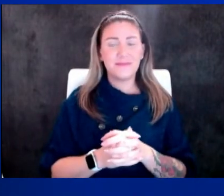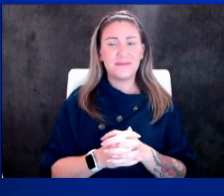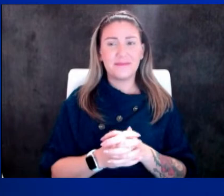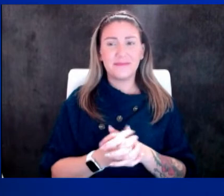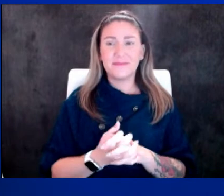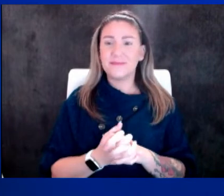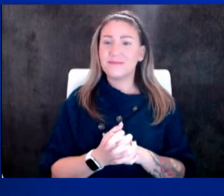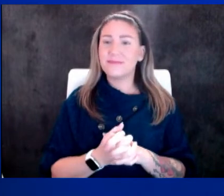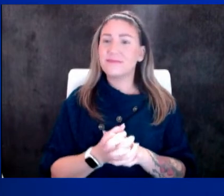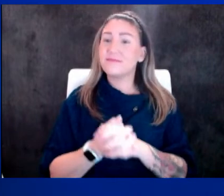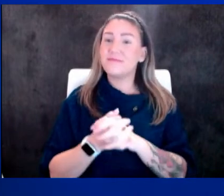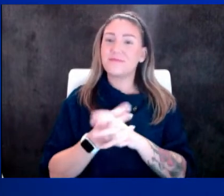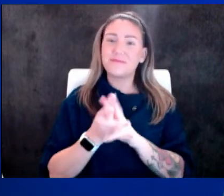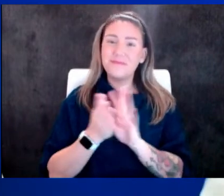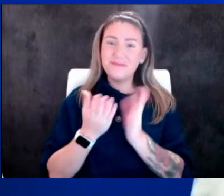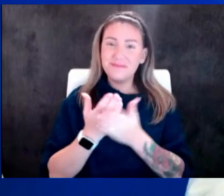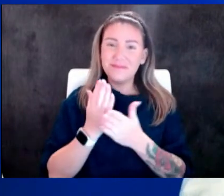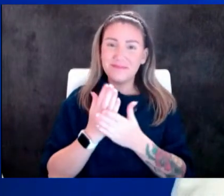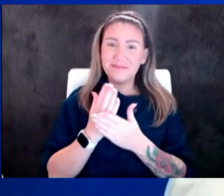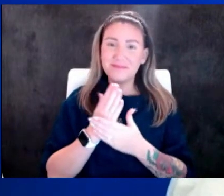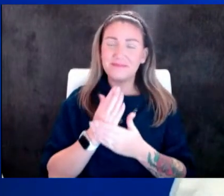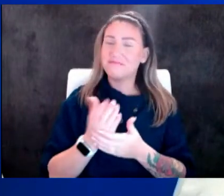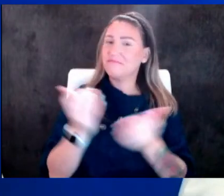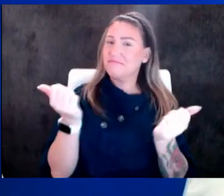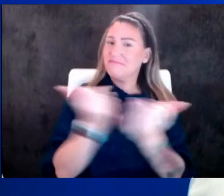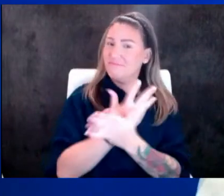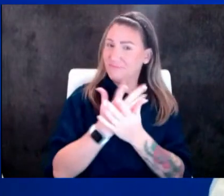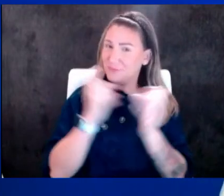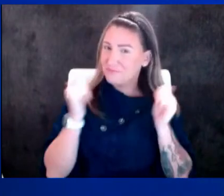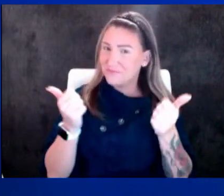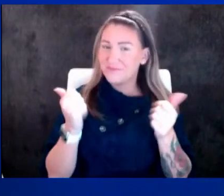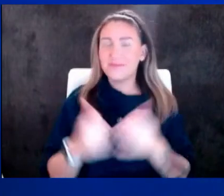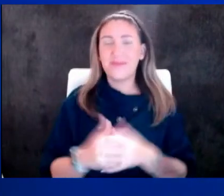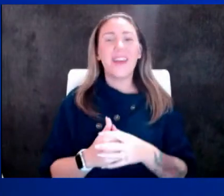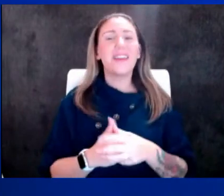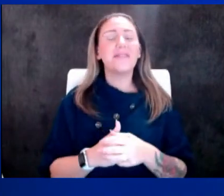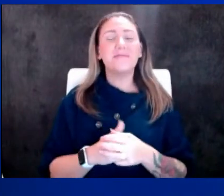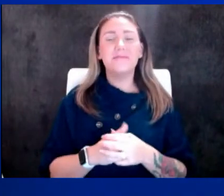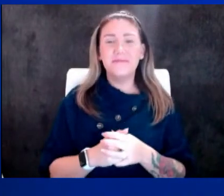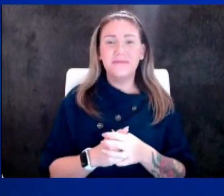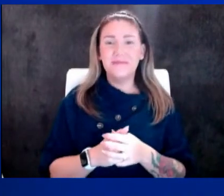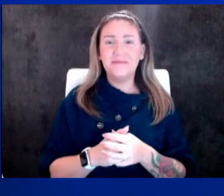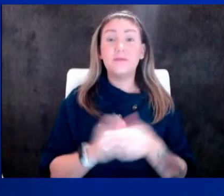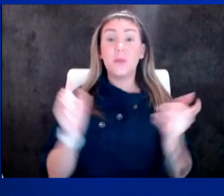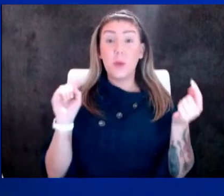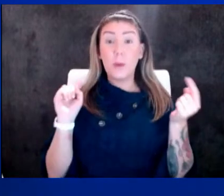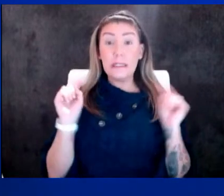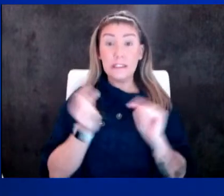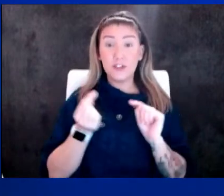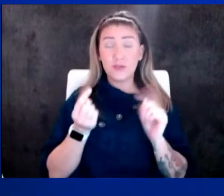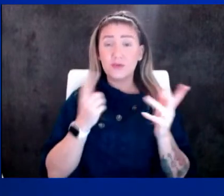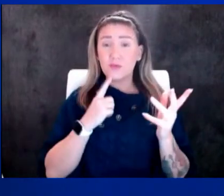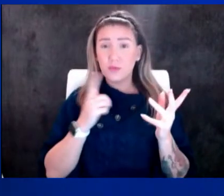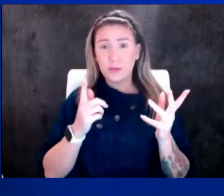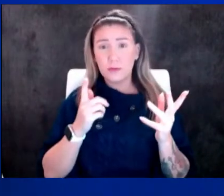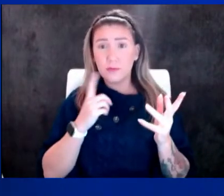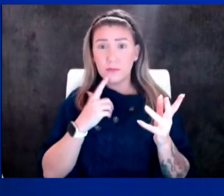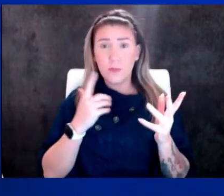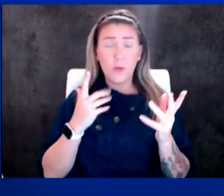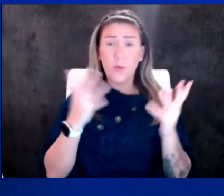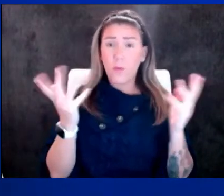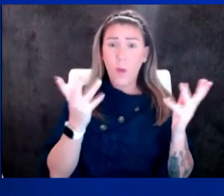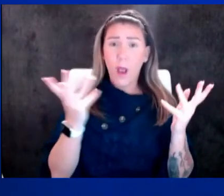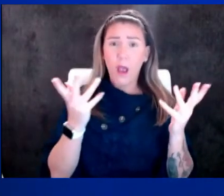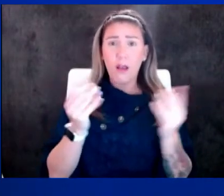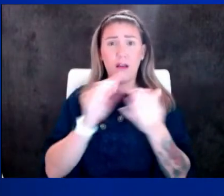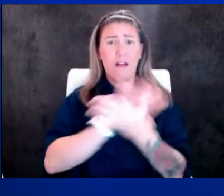All right, we got the all clear sign. All right, so injuries are indeed a major source of emergency room visits. Today we